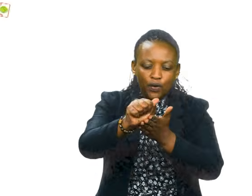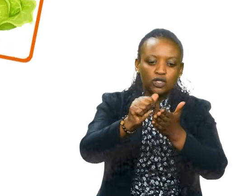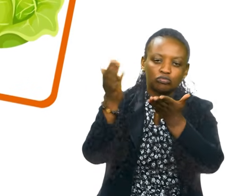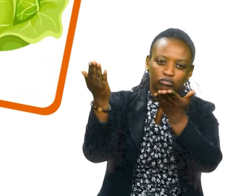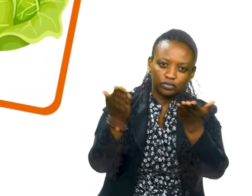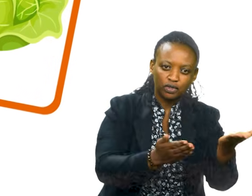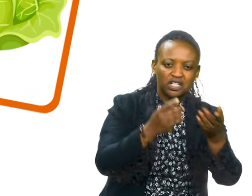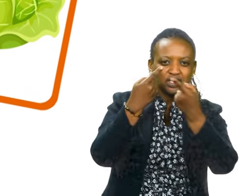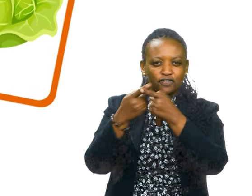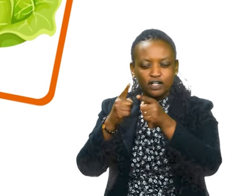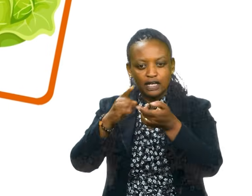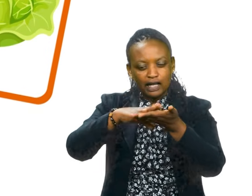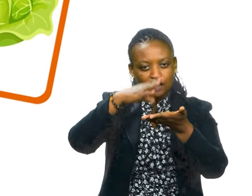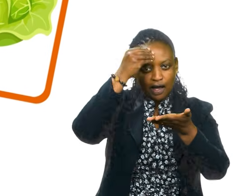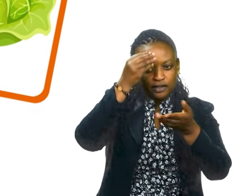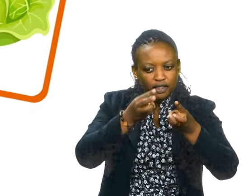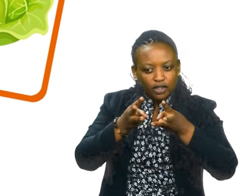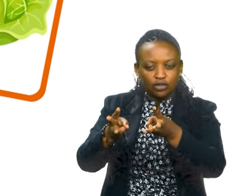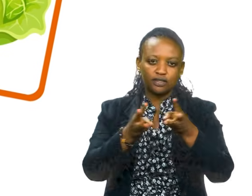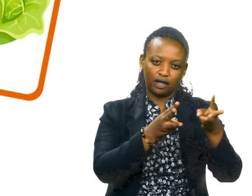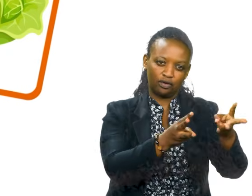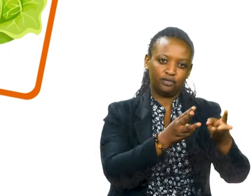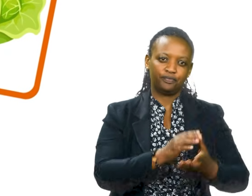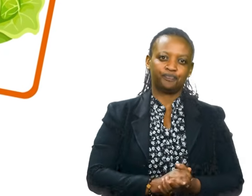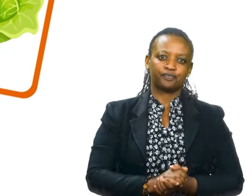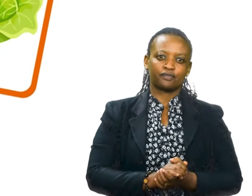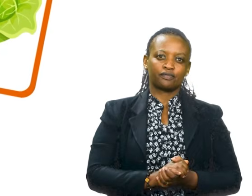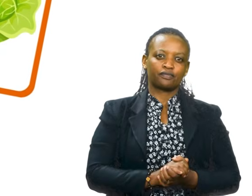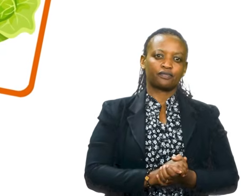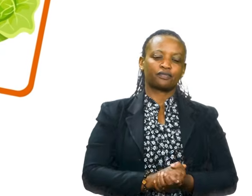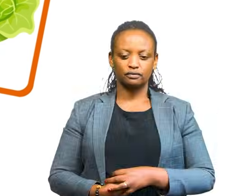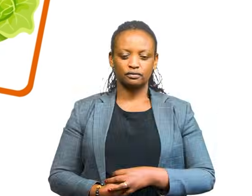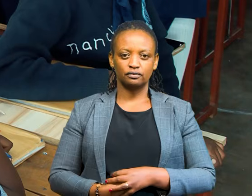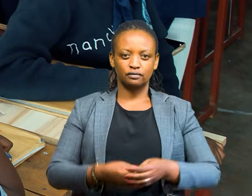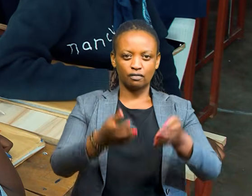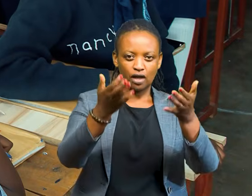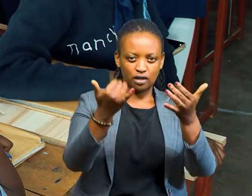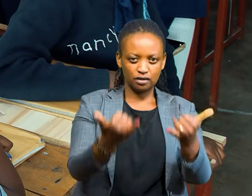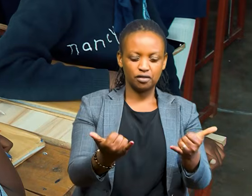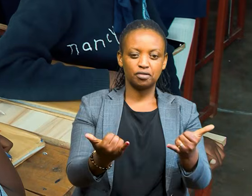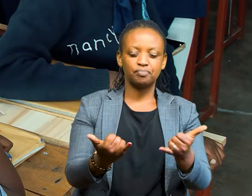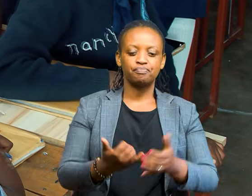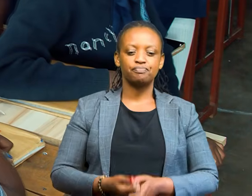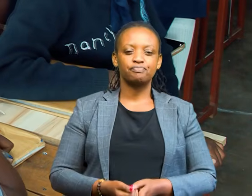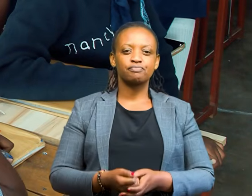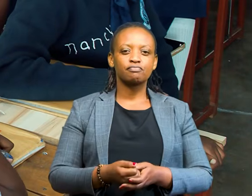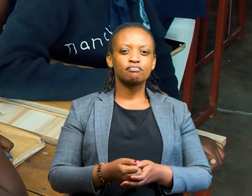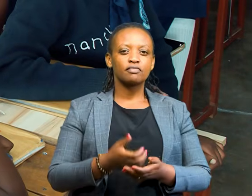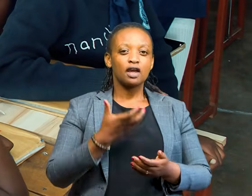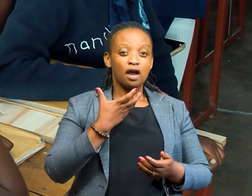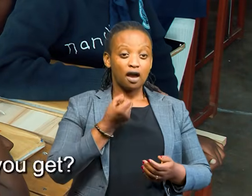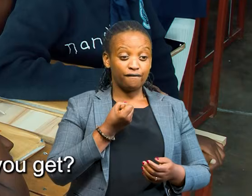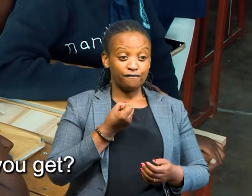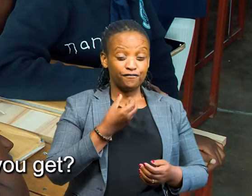and printed, to accommodate different learning styles. Now,